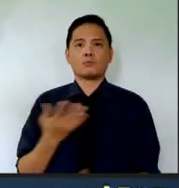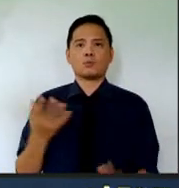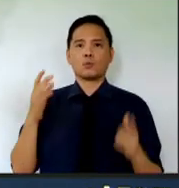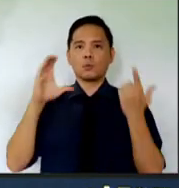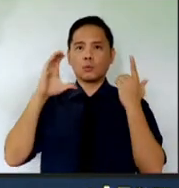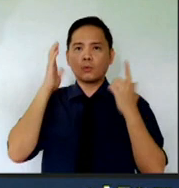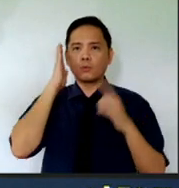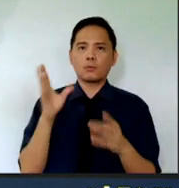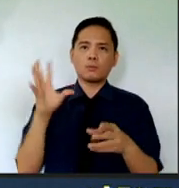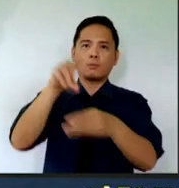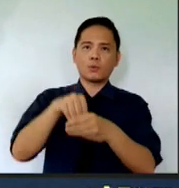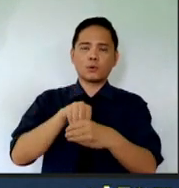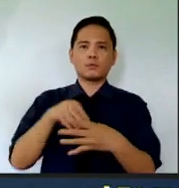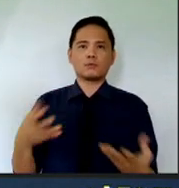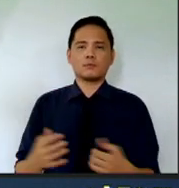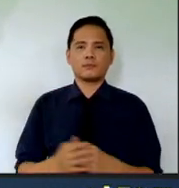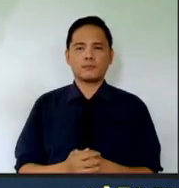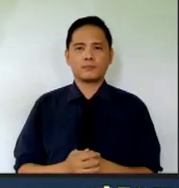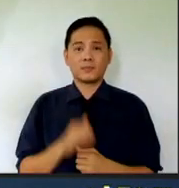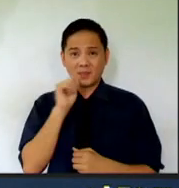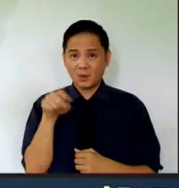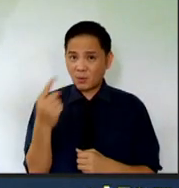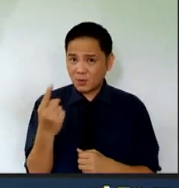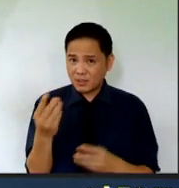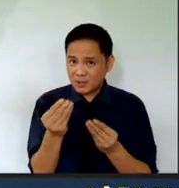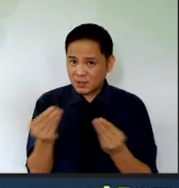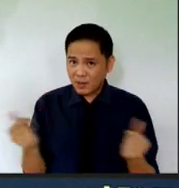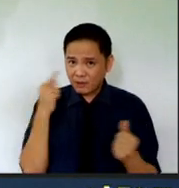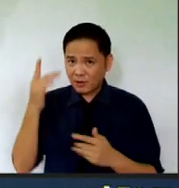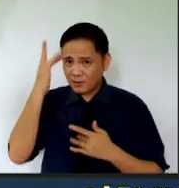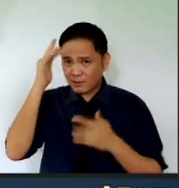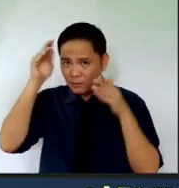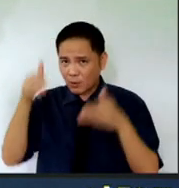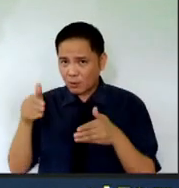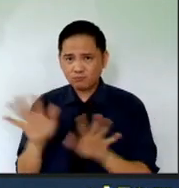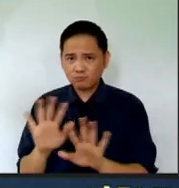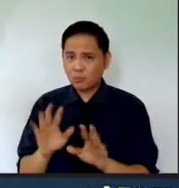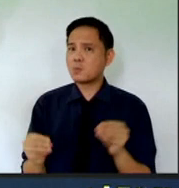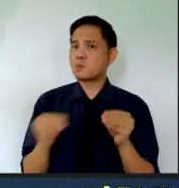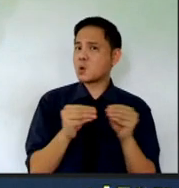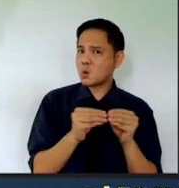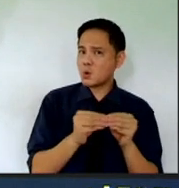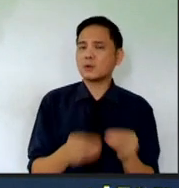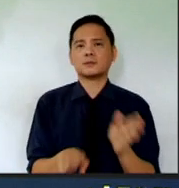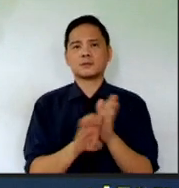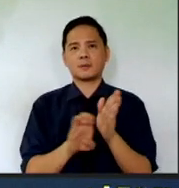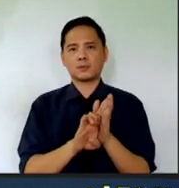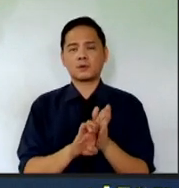the recovery that we are focusing on, but at the same time, what we're trying to do is to make use of